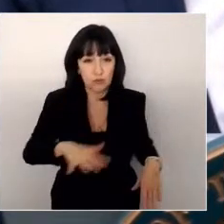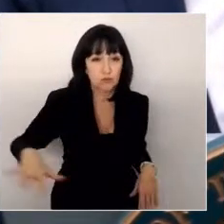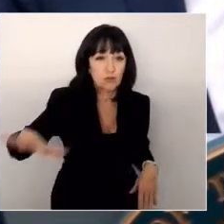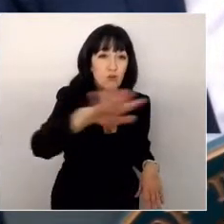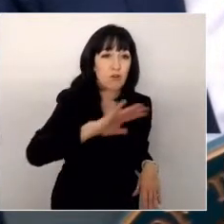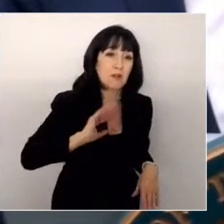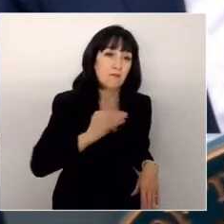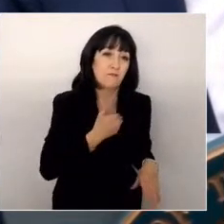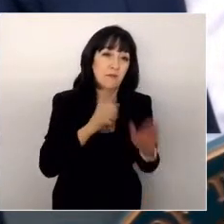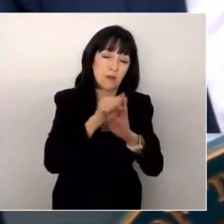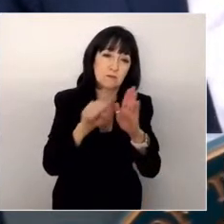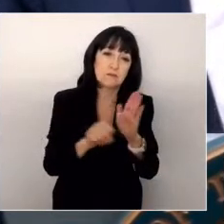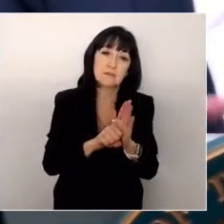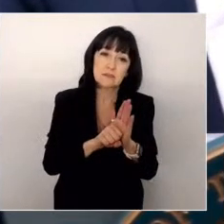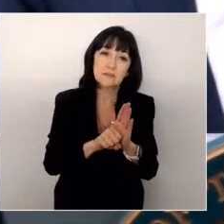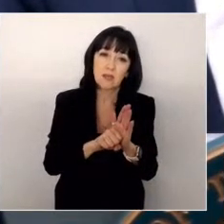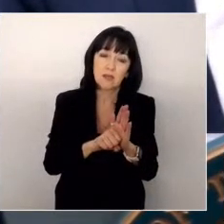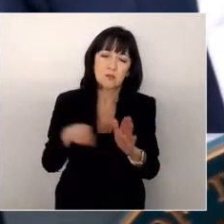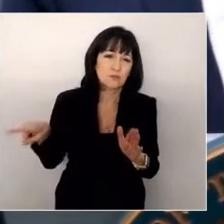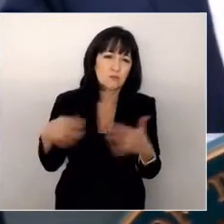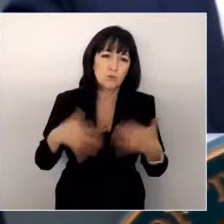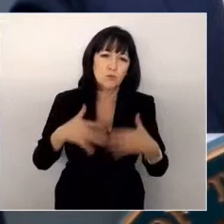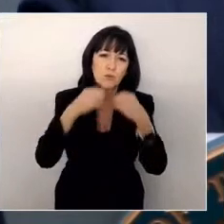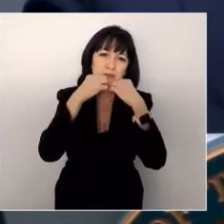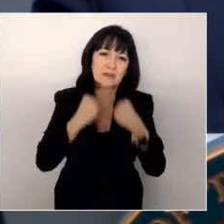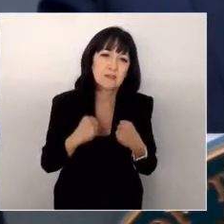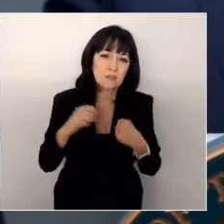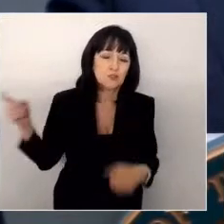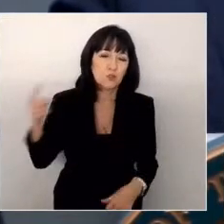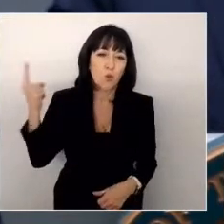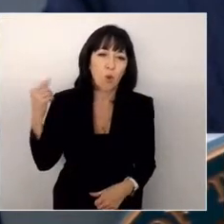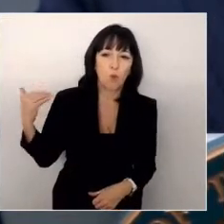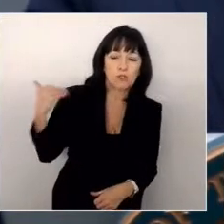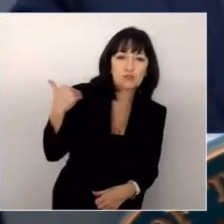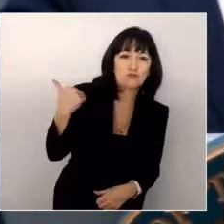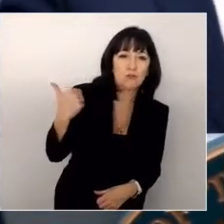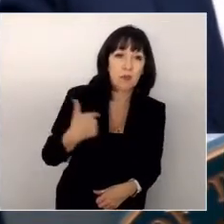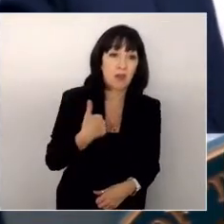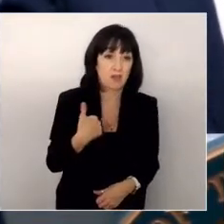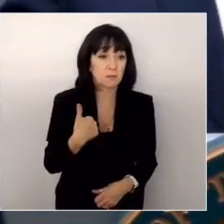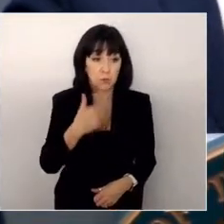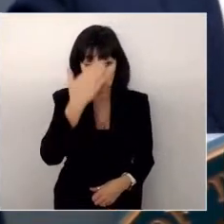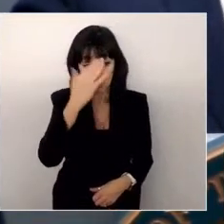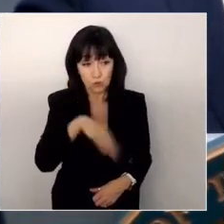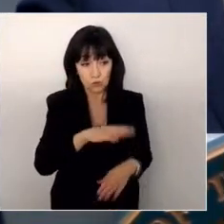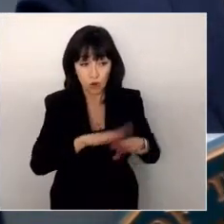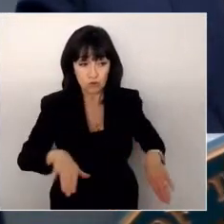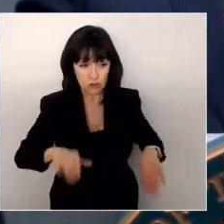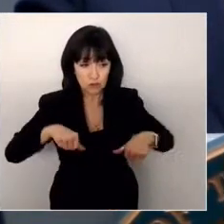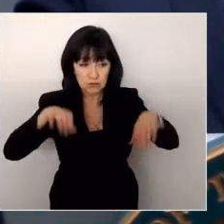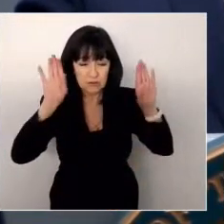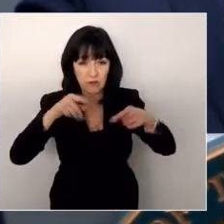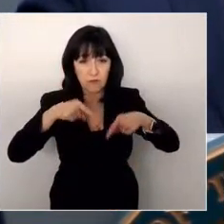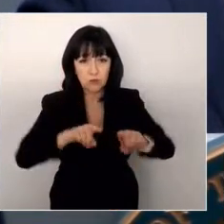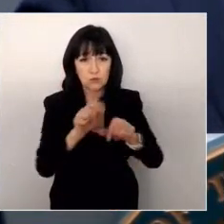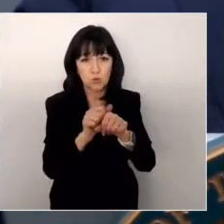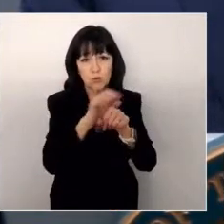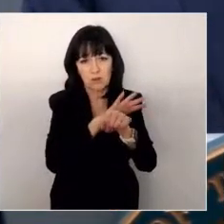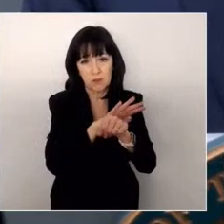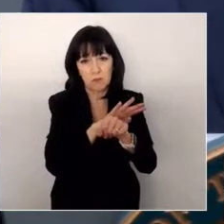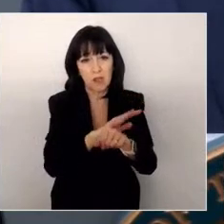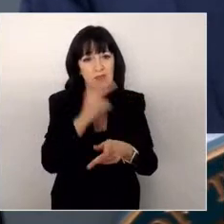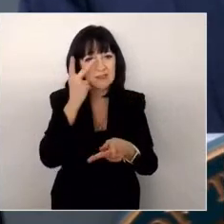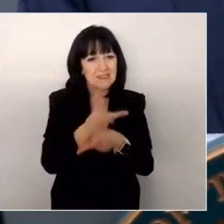how much she cares. She always reminds me how much children have sacrificed through this pandemic to keep their families